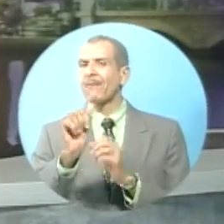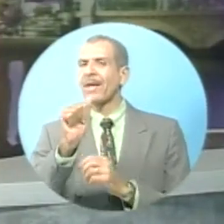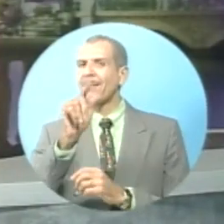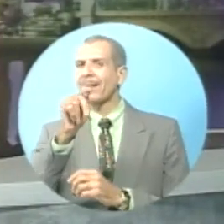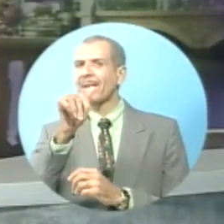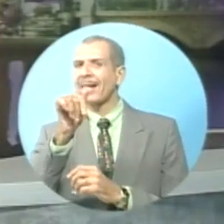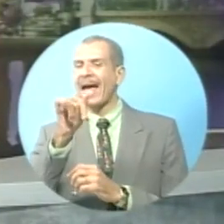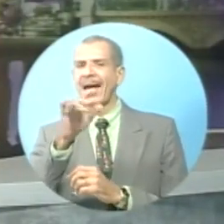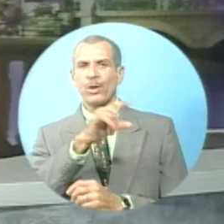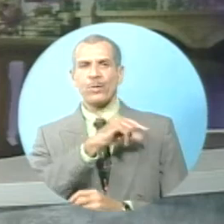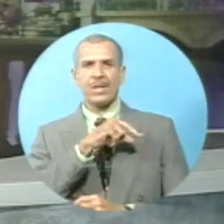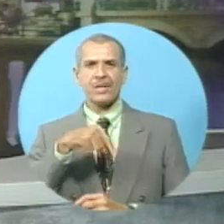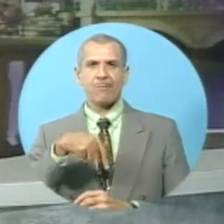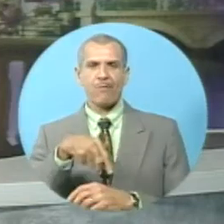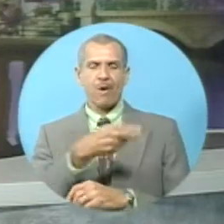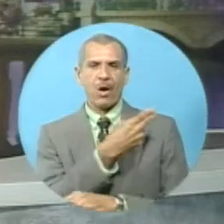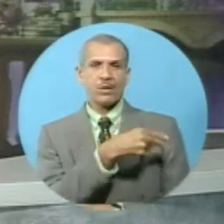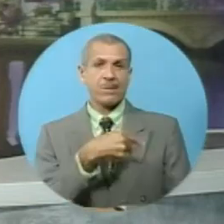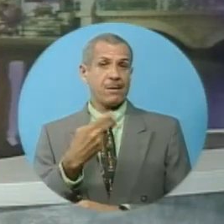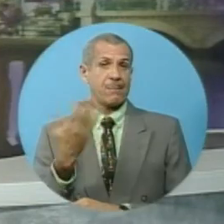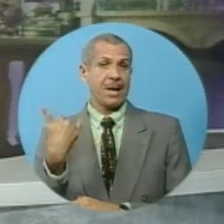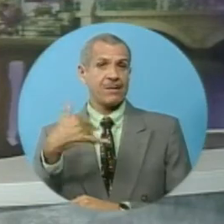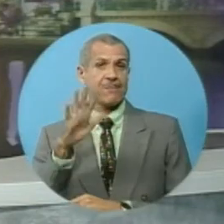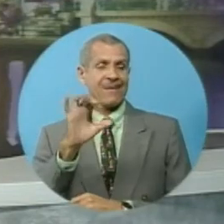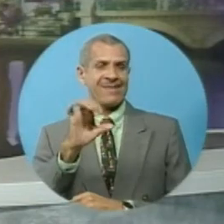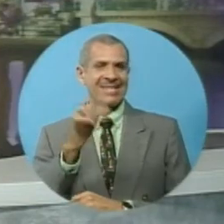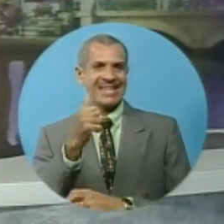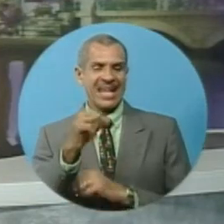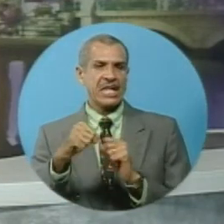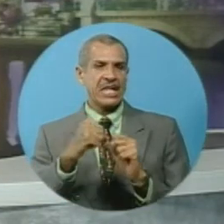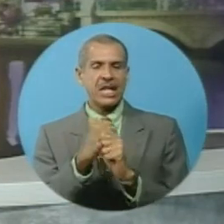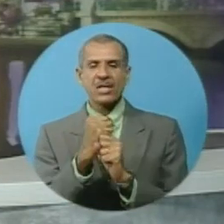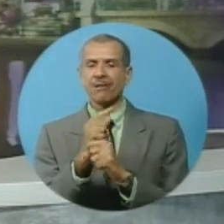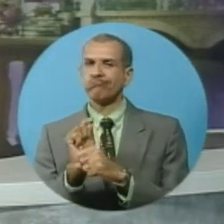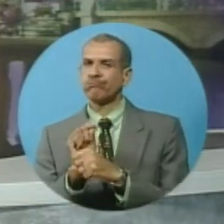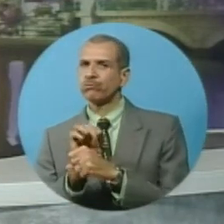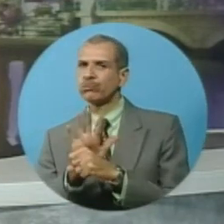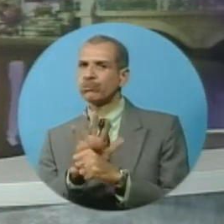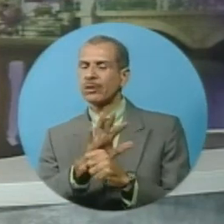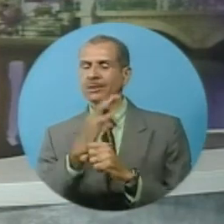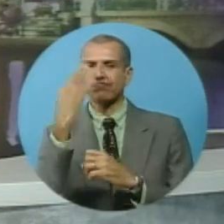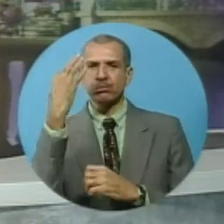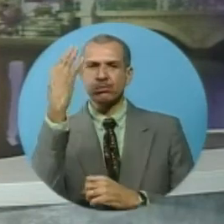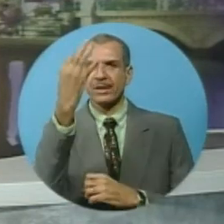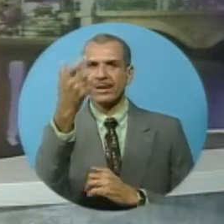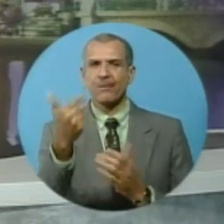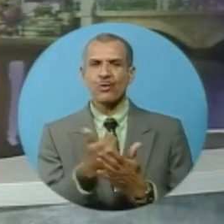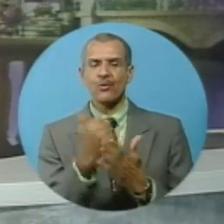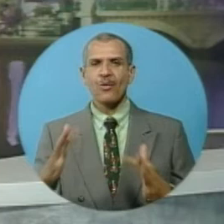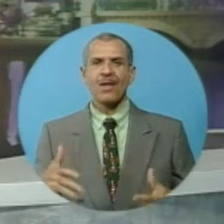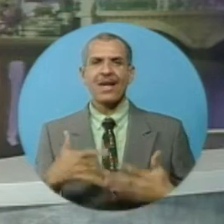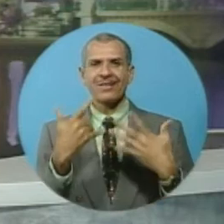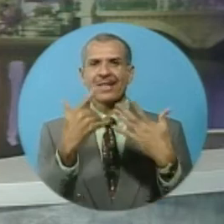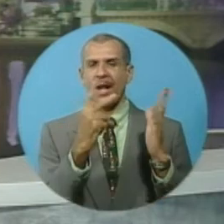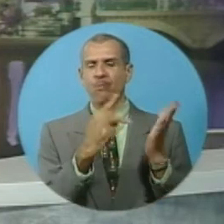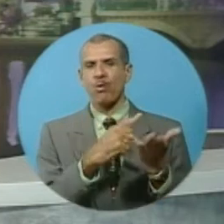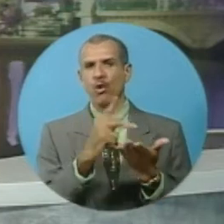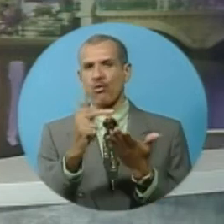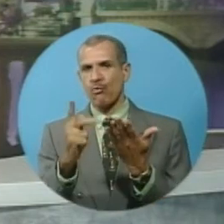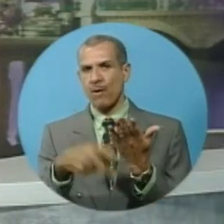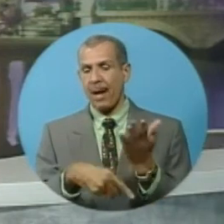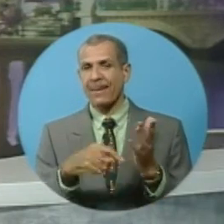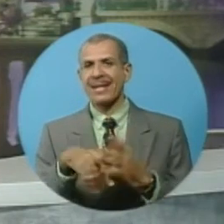Queen Elizabeth Hospital over the past 5 to 10 years has forced the creation of a new lifestyle program. The